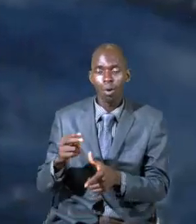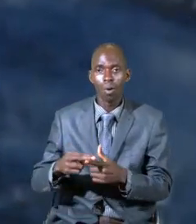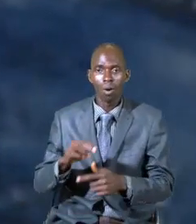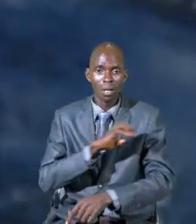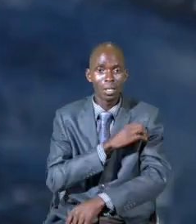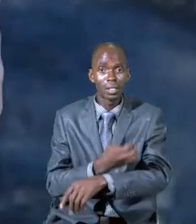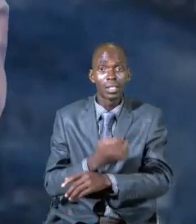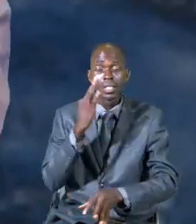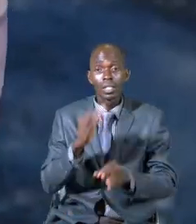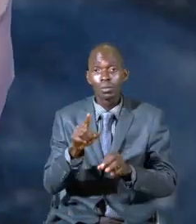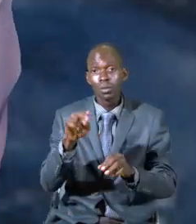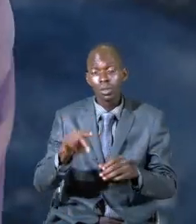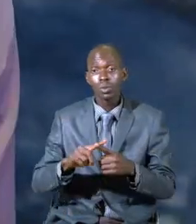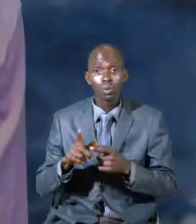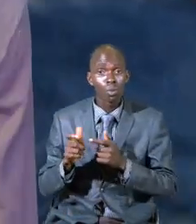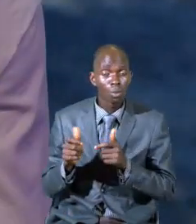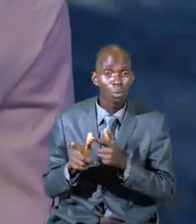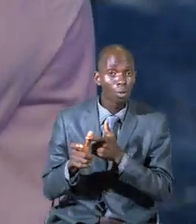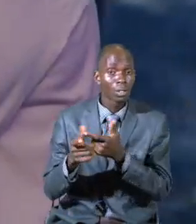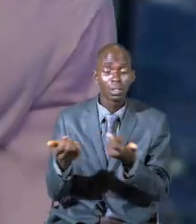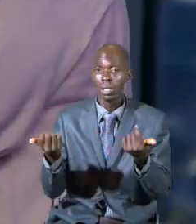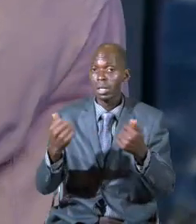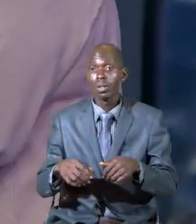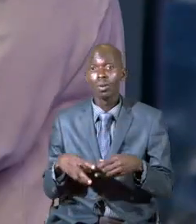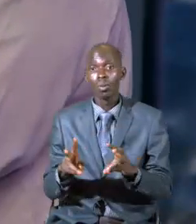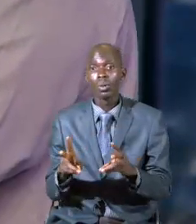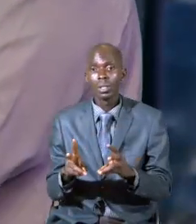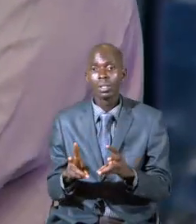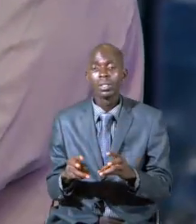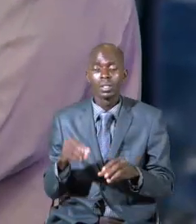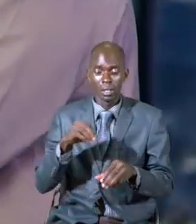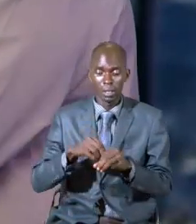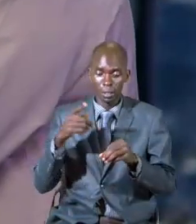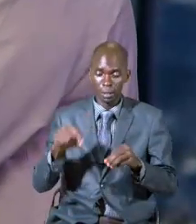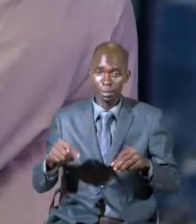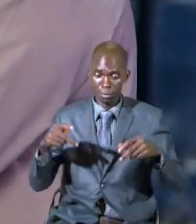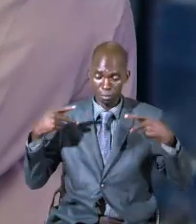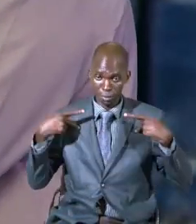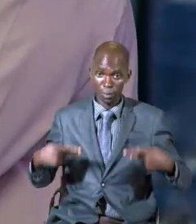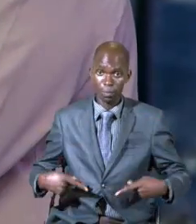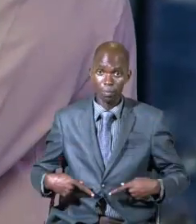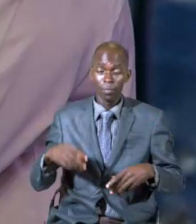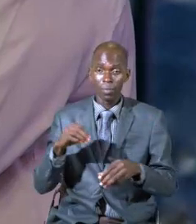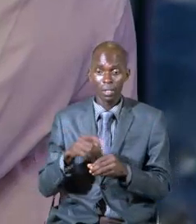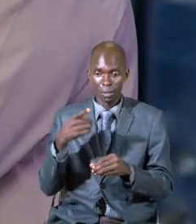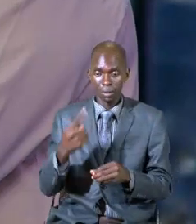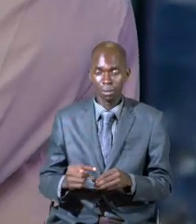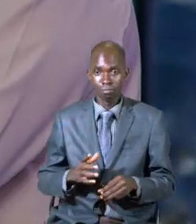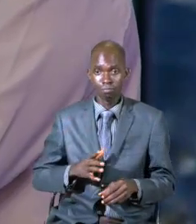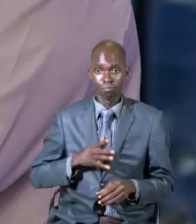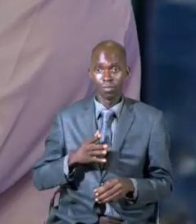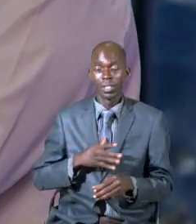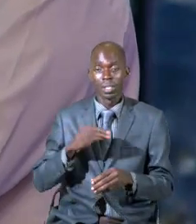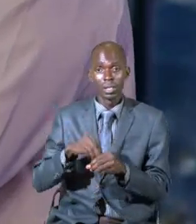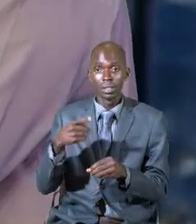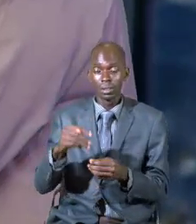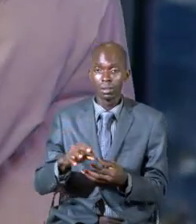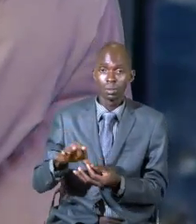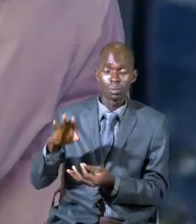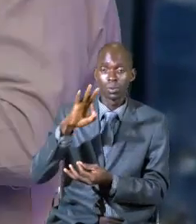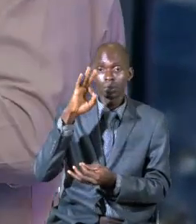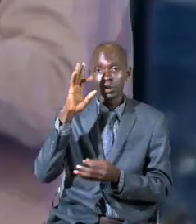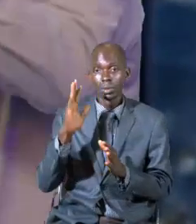anyway, if you're going to run in the physical, in the moral, in the spiritual, in